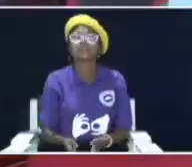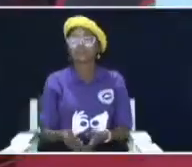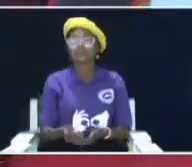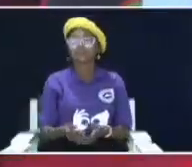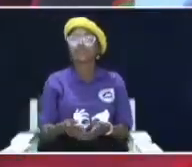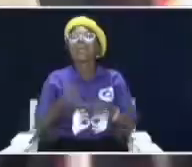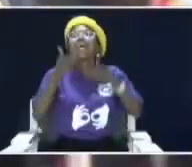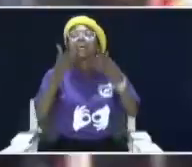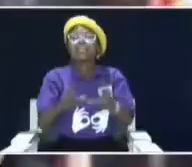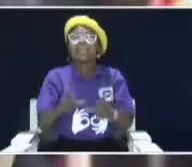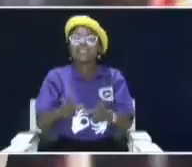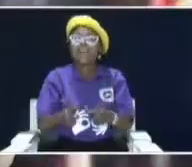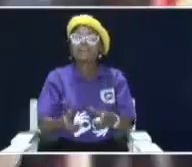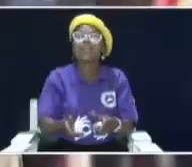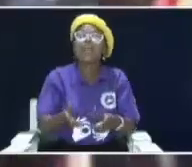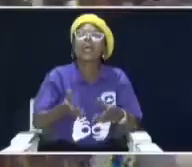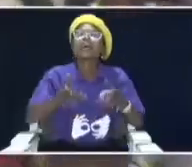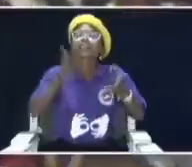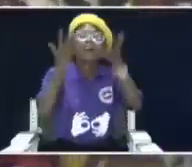Let the heaven hear you. Say fire.